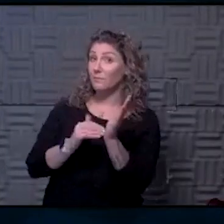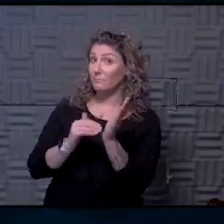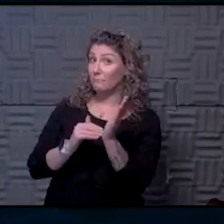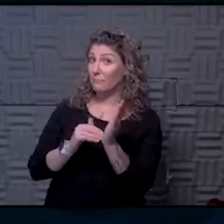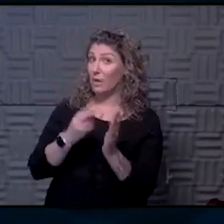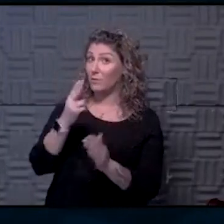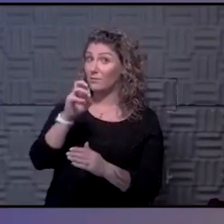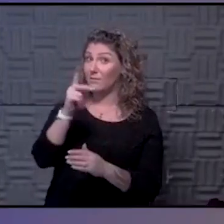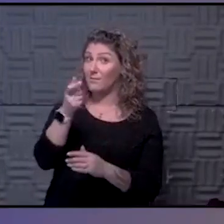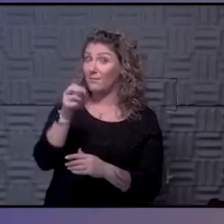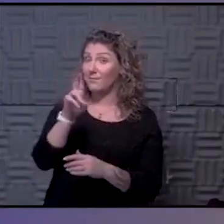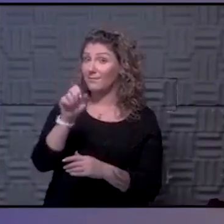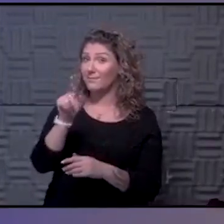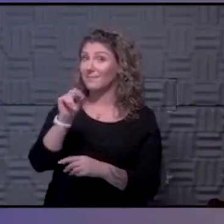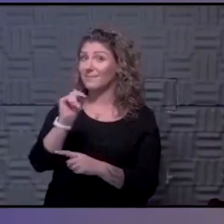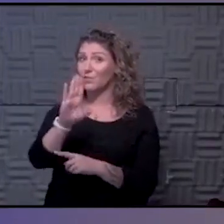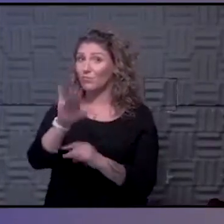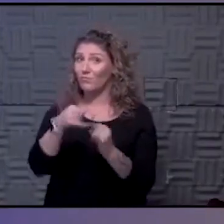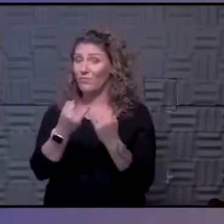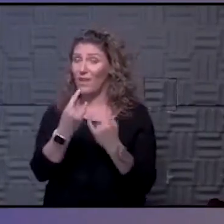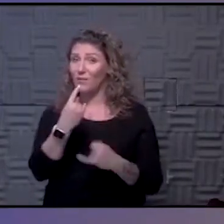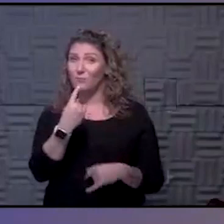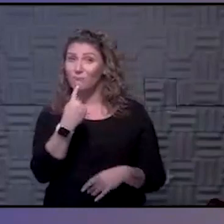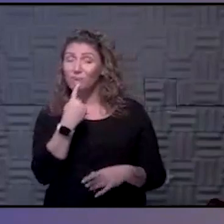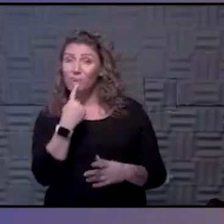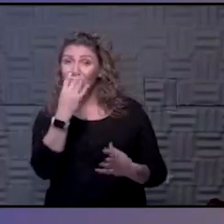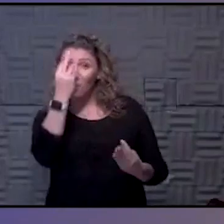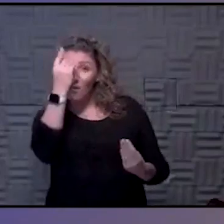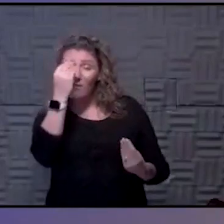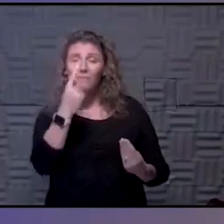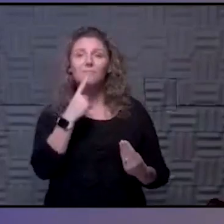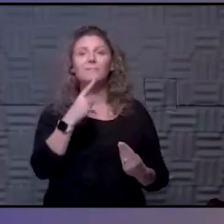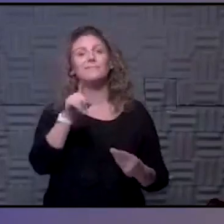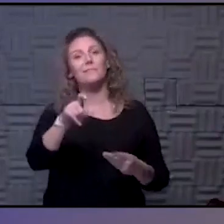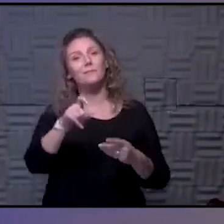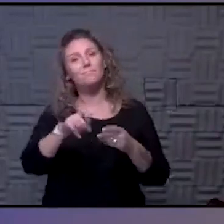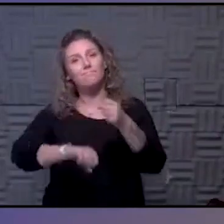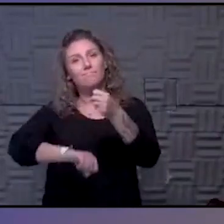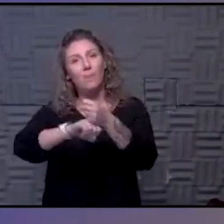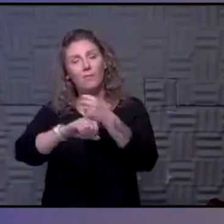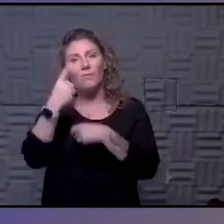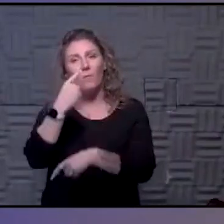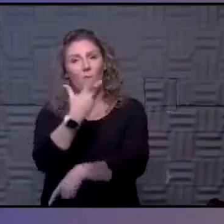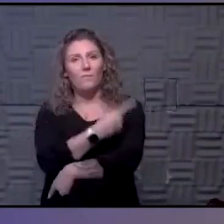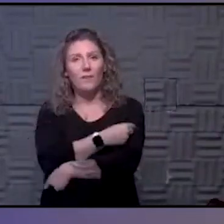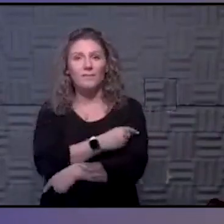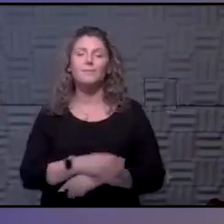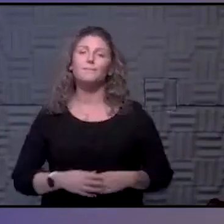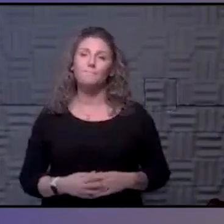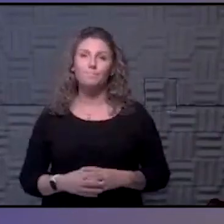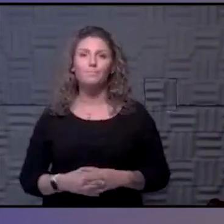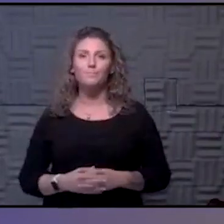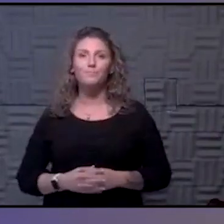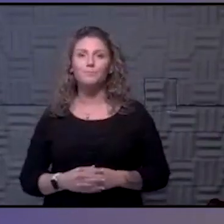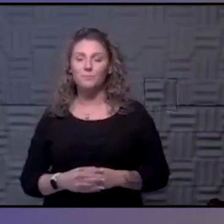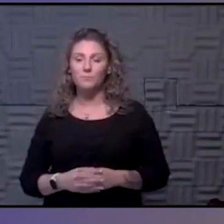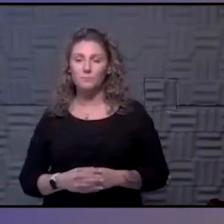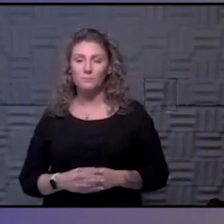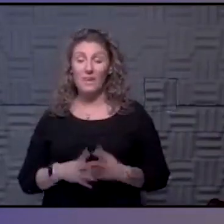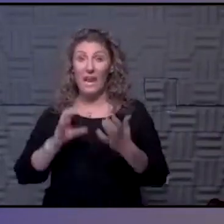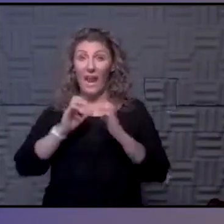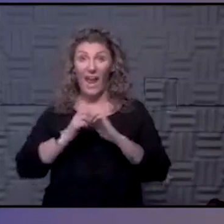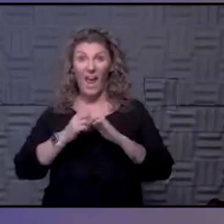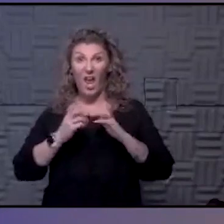Hawkinson, final words from you this morning. I think we just need to continue to advocate for vaccination. That is the way out of